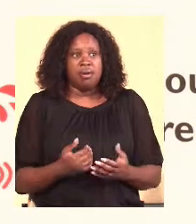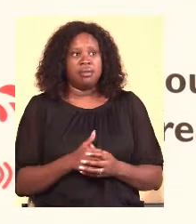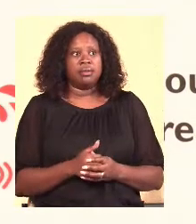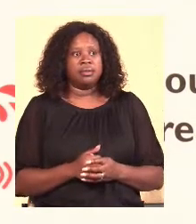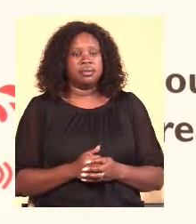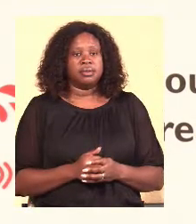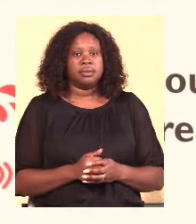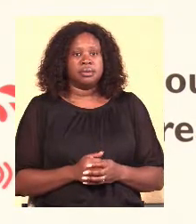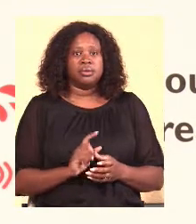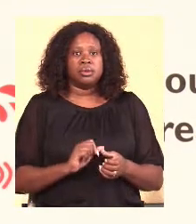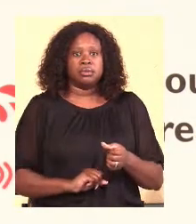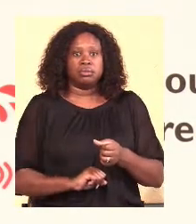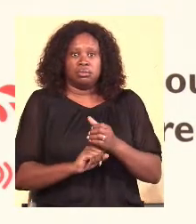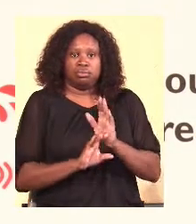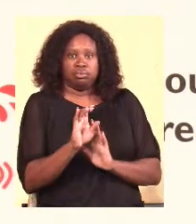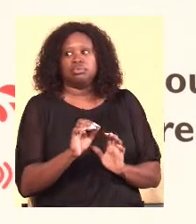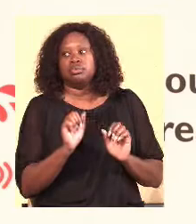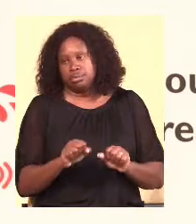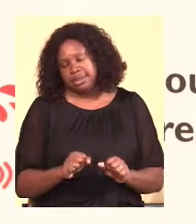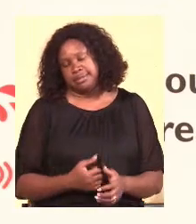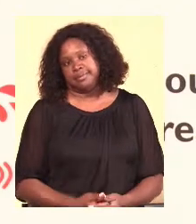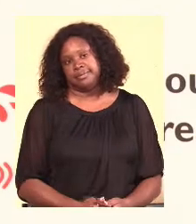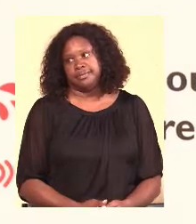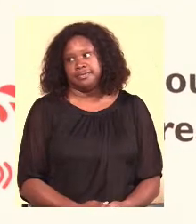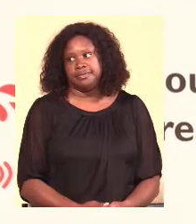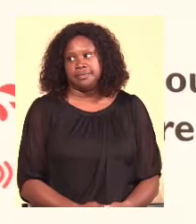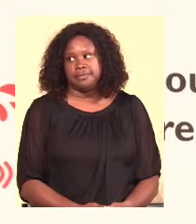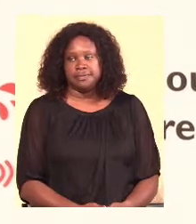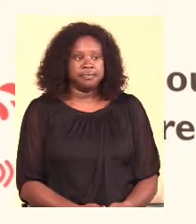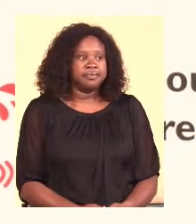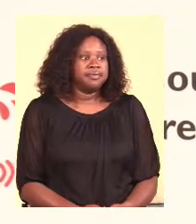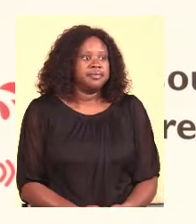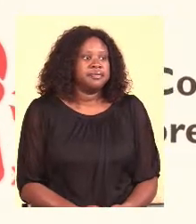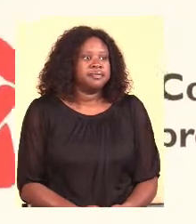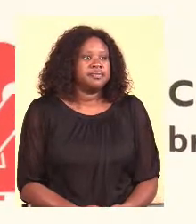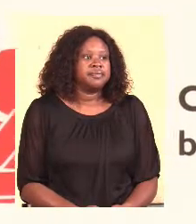salvaged. Thank you. Thank you. Prof, there's also a question to you.